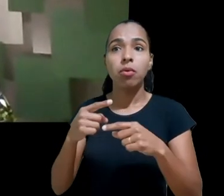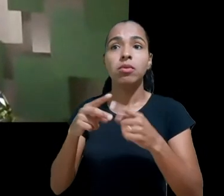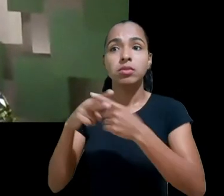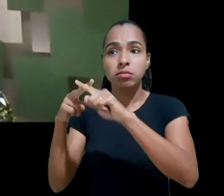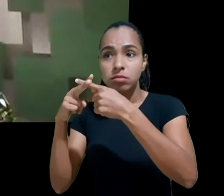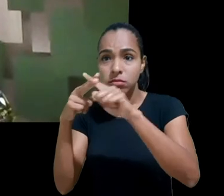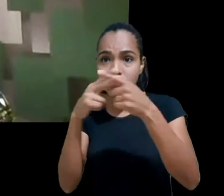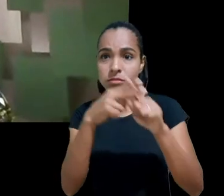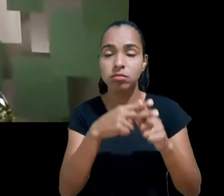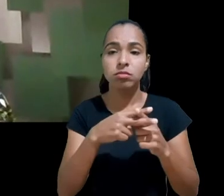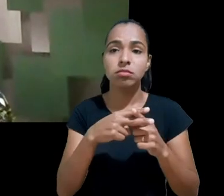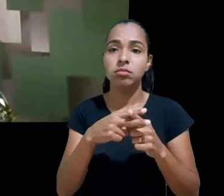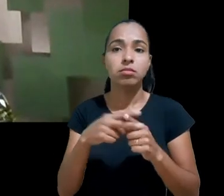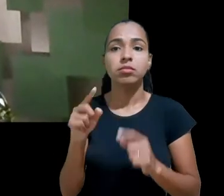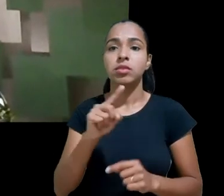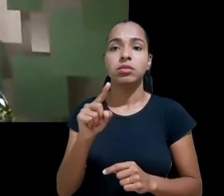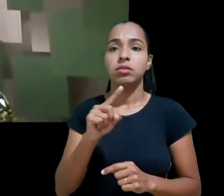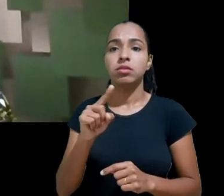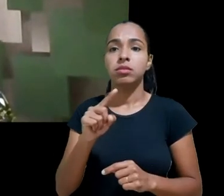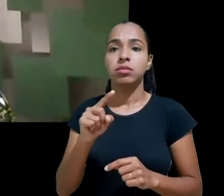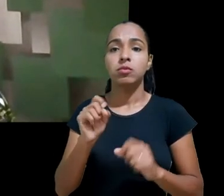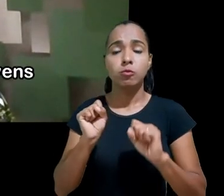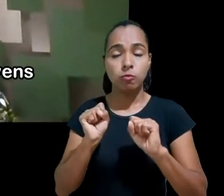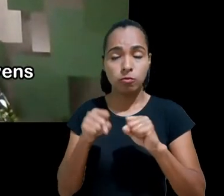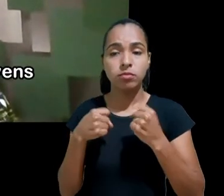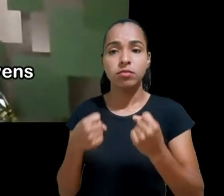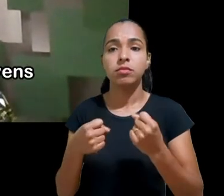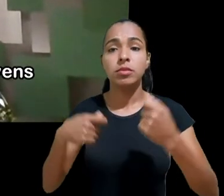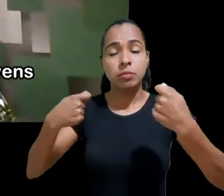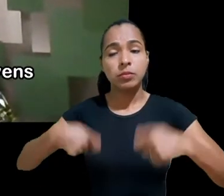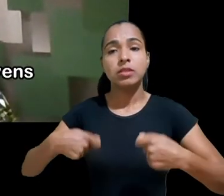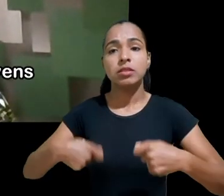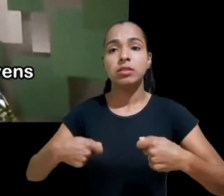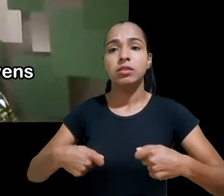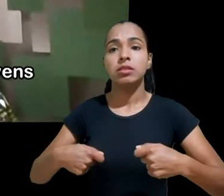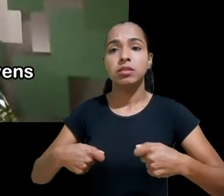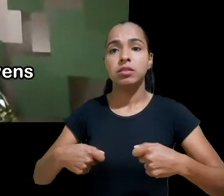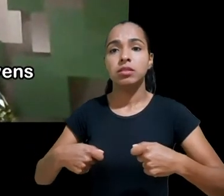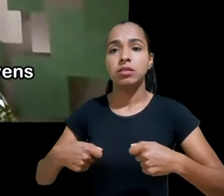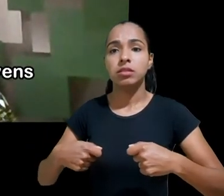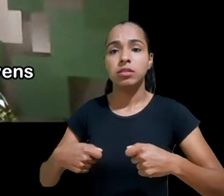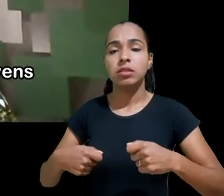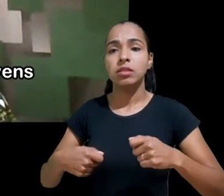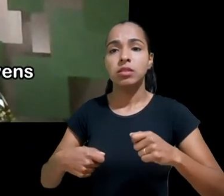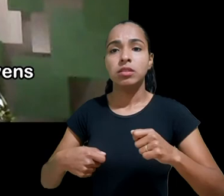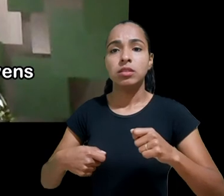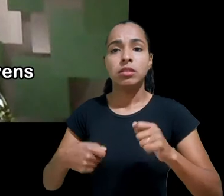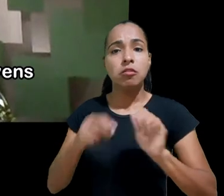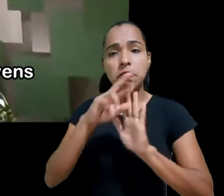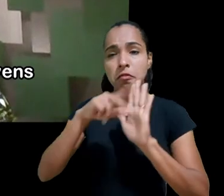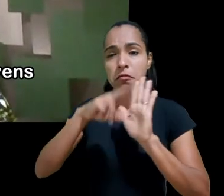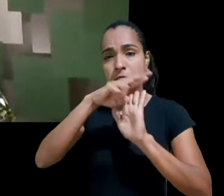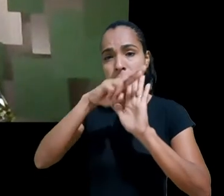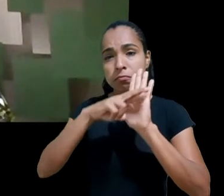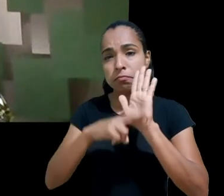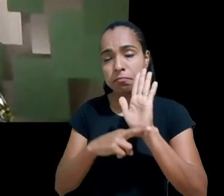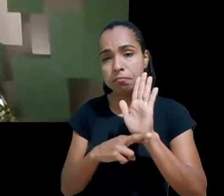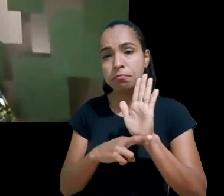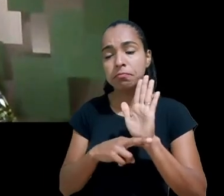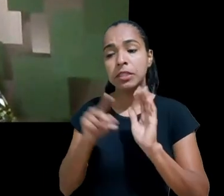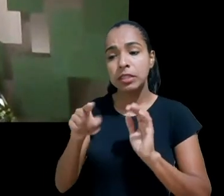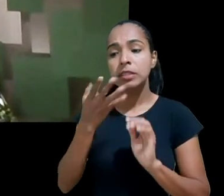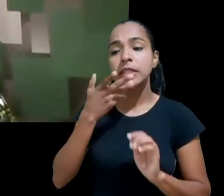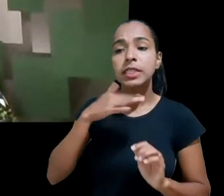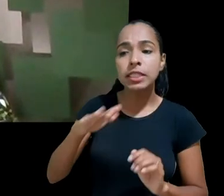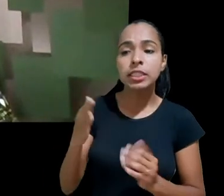we want to be proactive putting measures in place to ensure that children and young people are getting the best or they